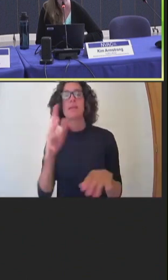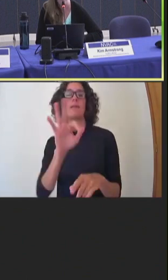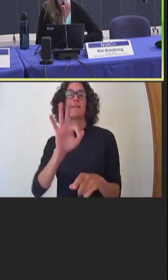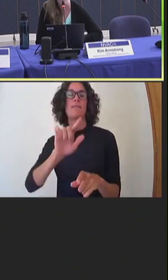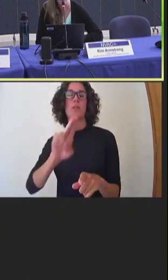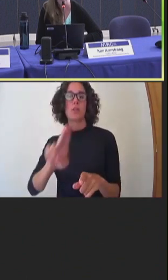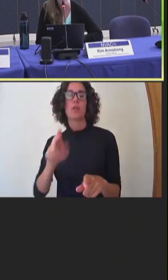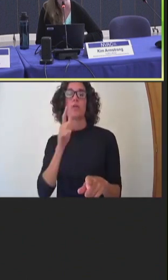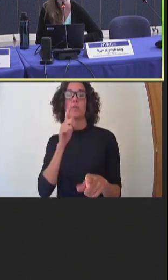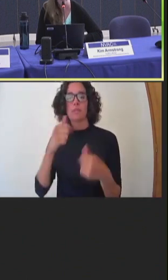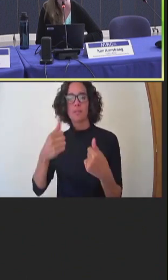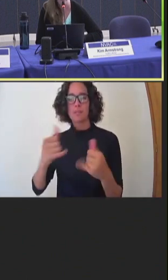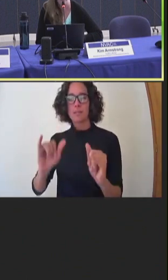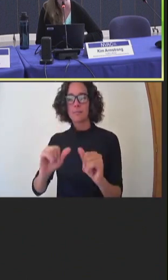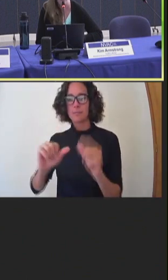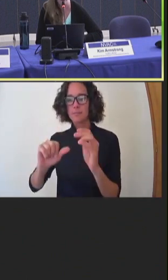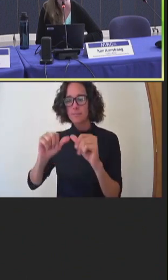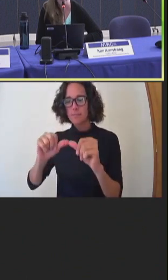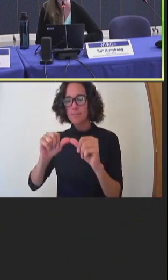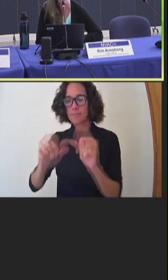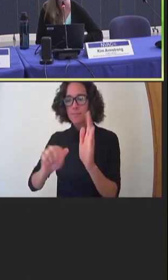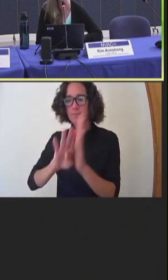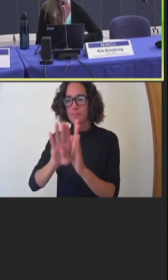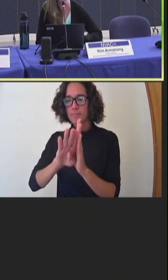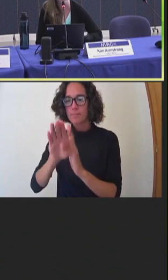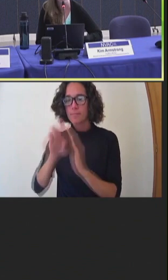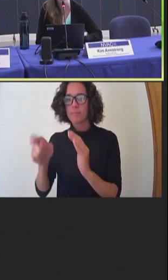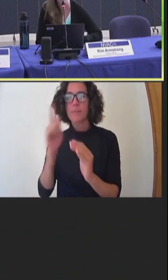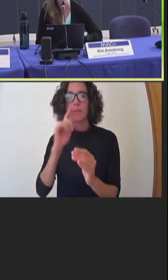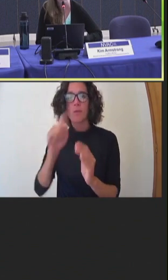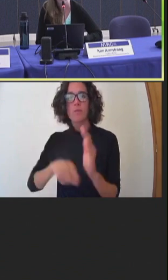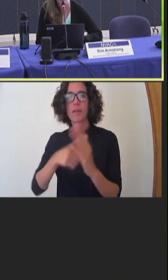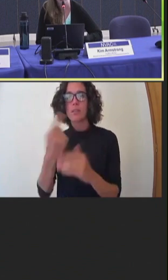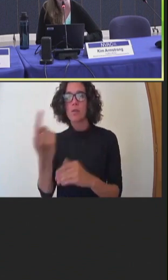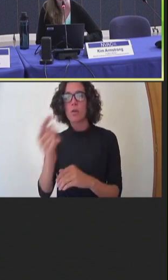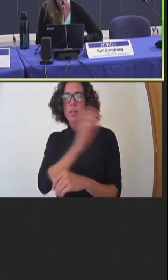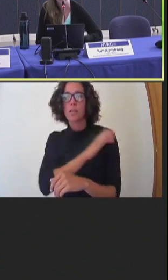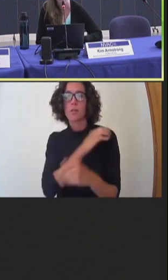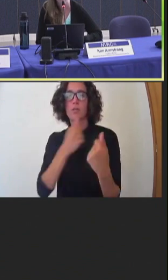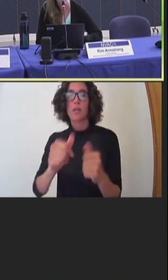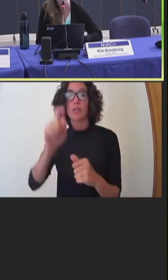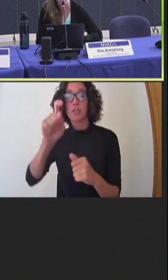in preparation for a phase 1 clinical trial that should start in early 2025.